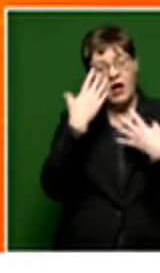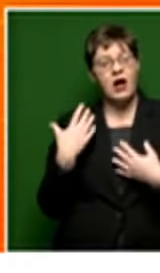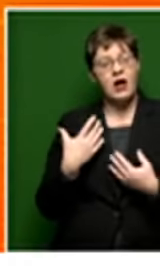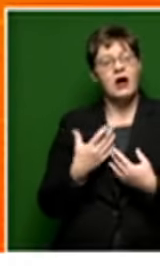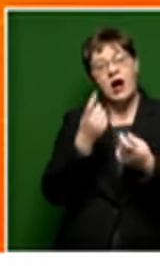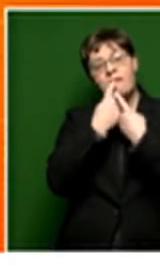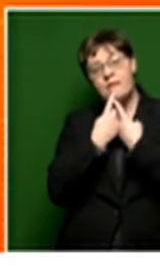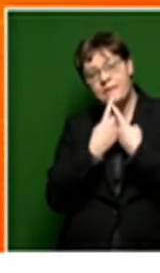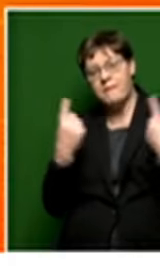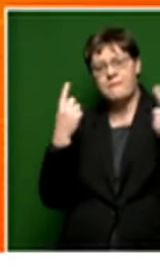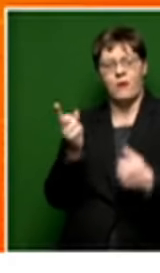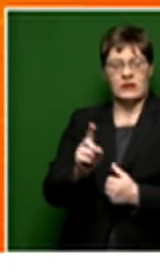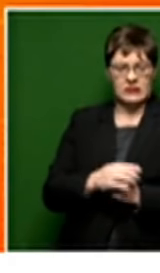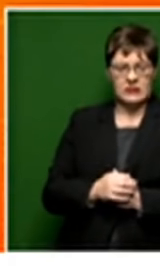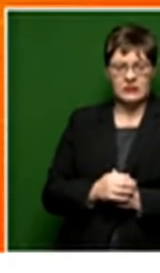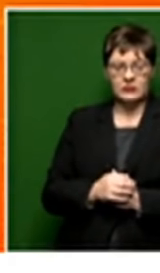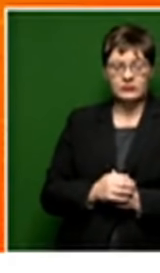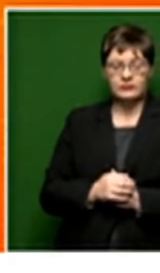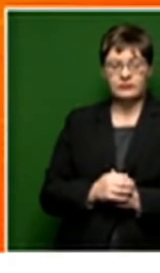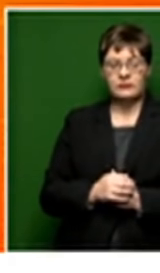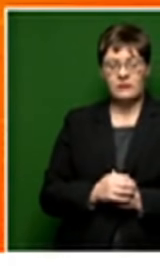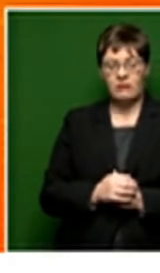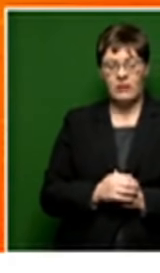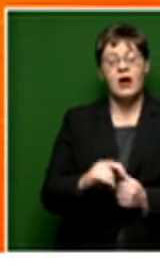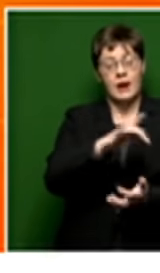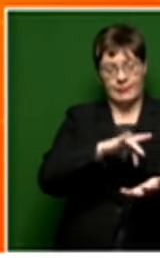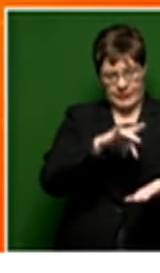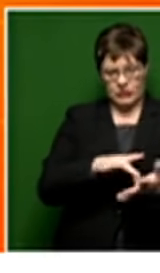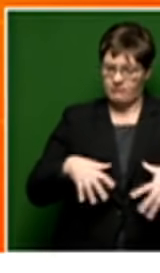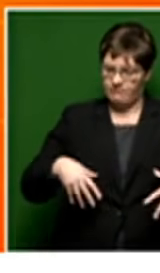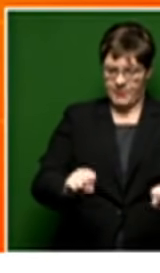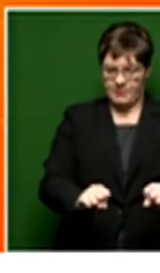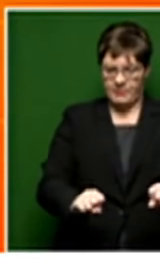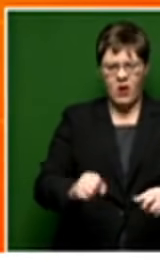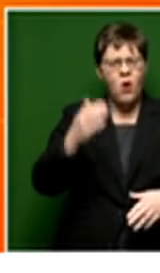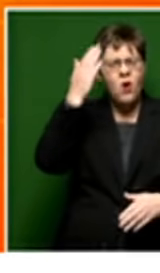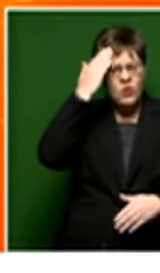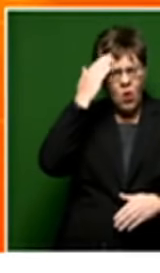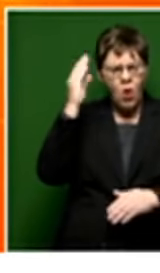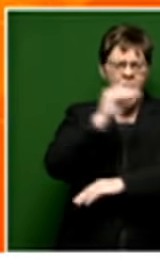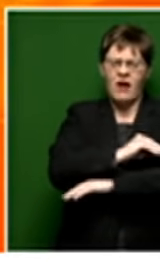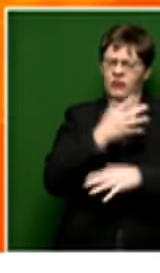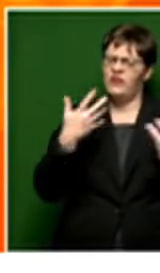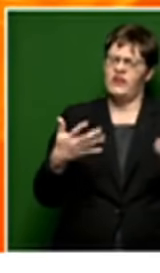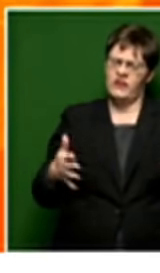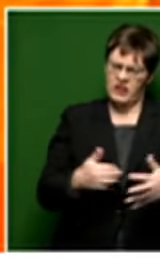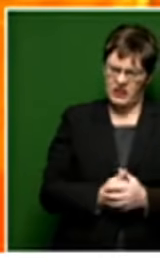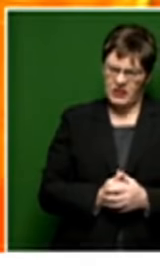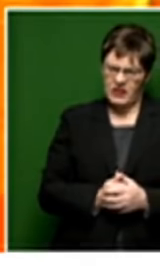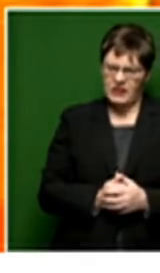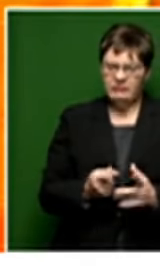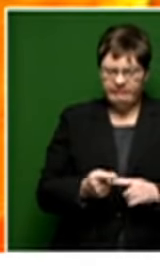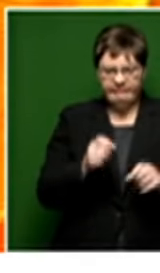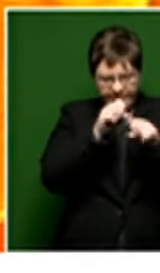night announcing now officially that this is the position that we're taking, but we did know that in the afternoon already, and as you say, they were already